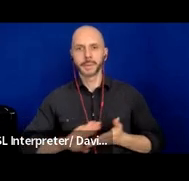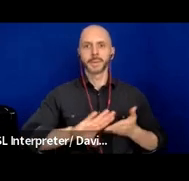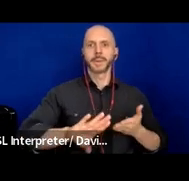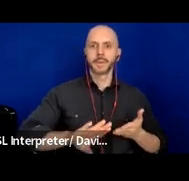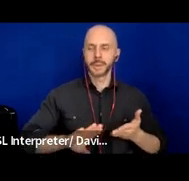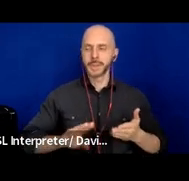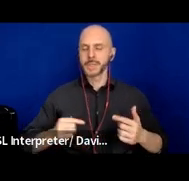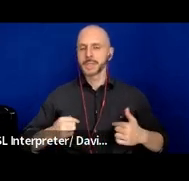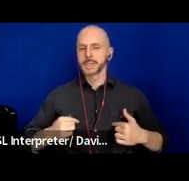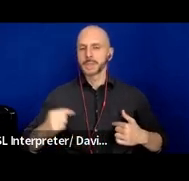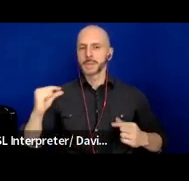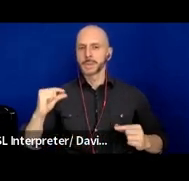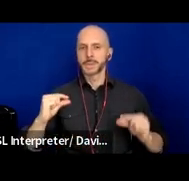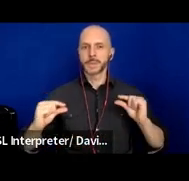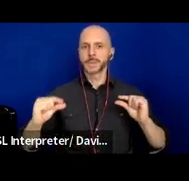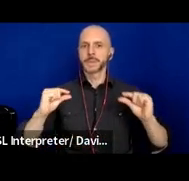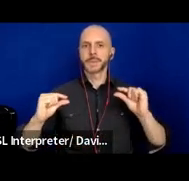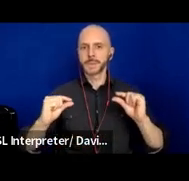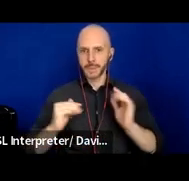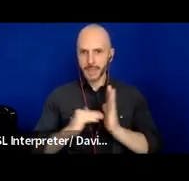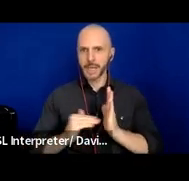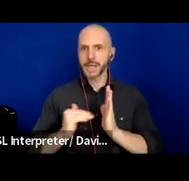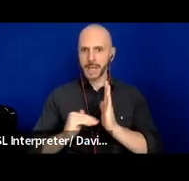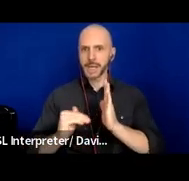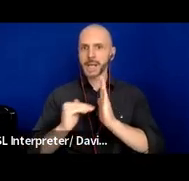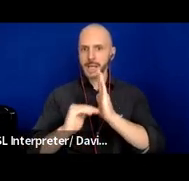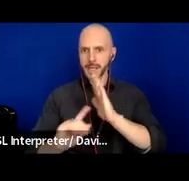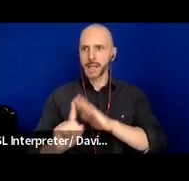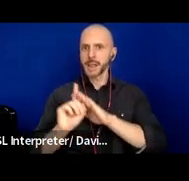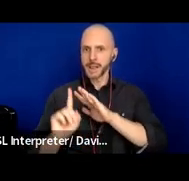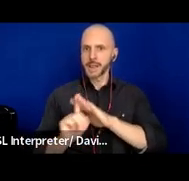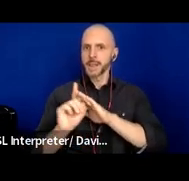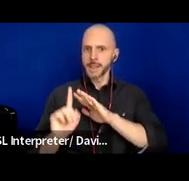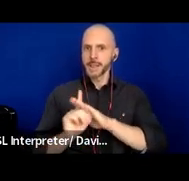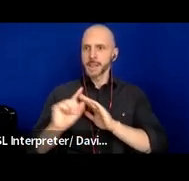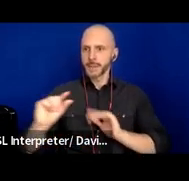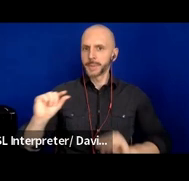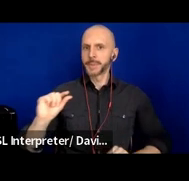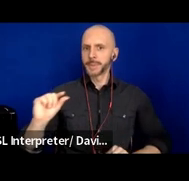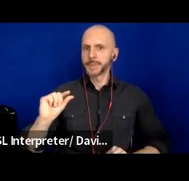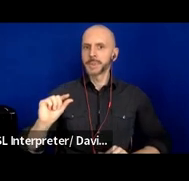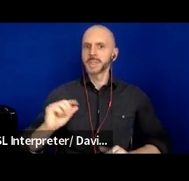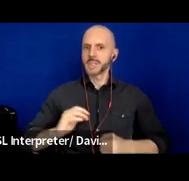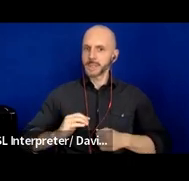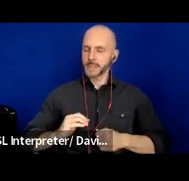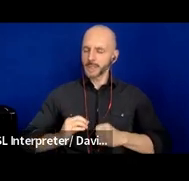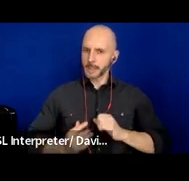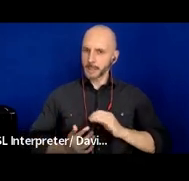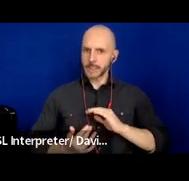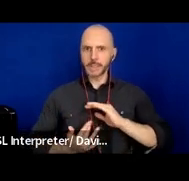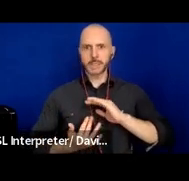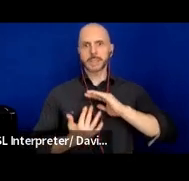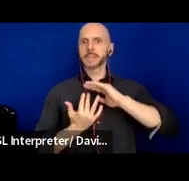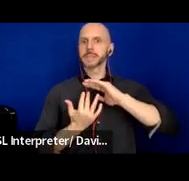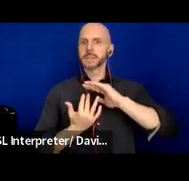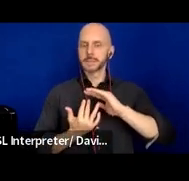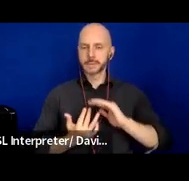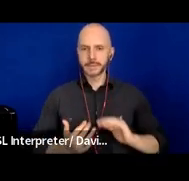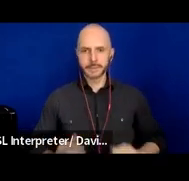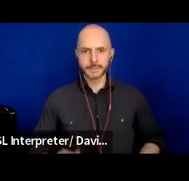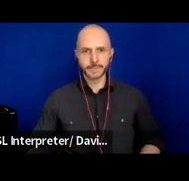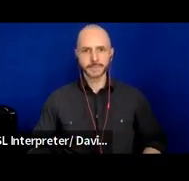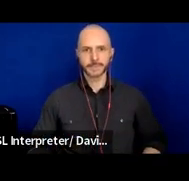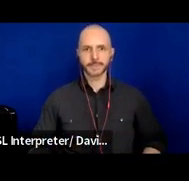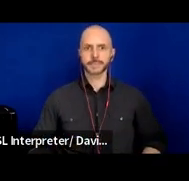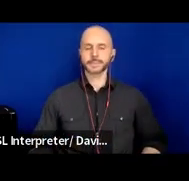marginalized body and have a marginalized experience, you're constantly having, the word they use, and sometimes the trauma